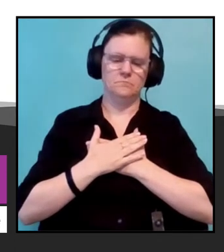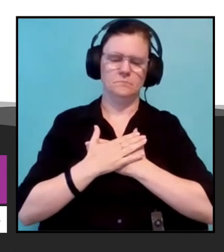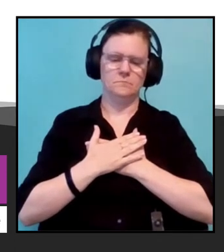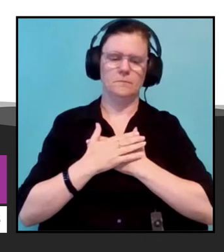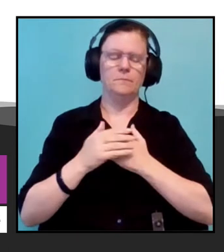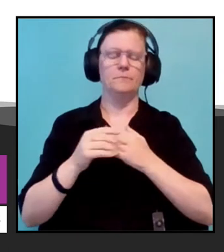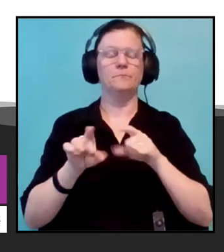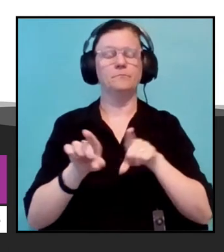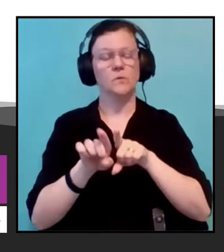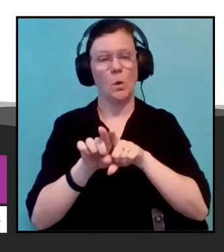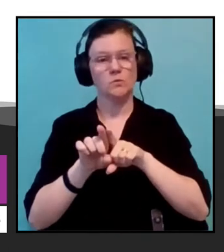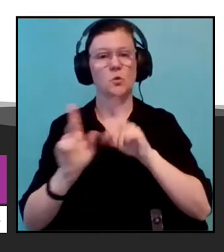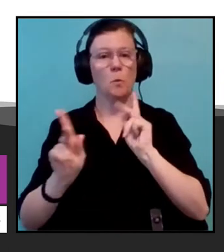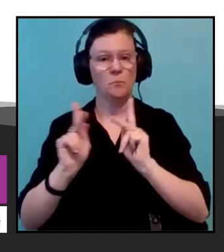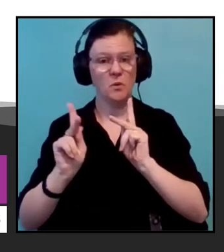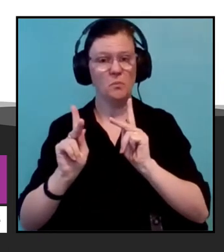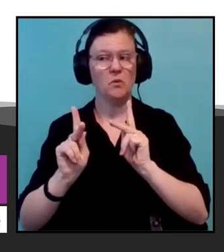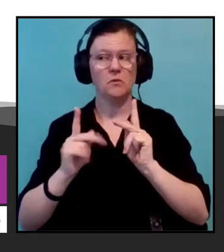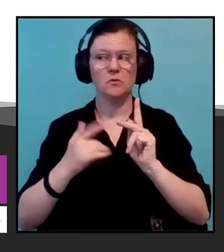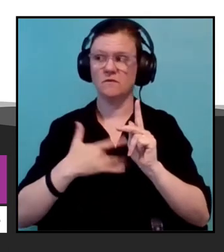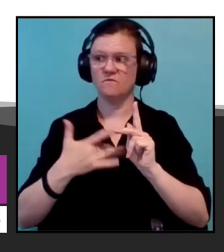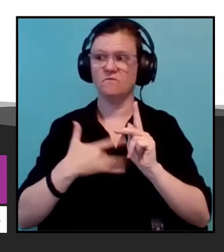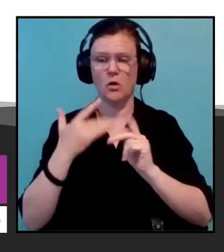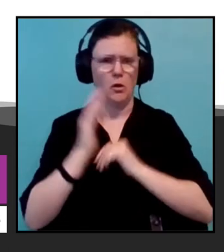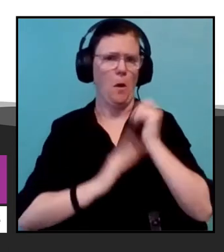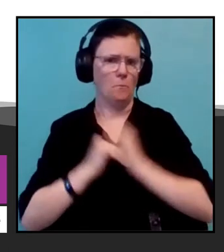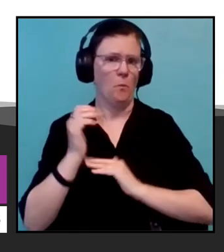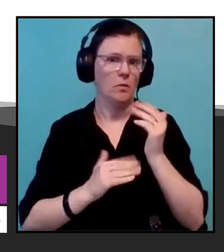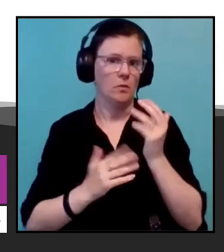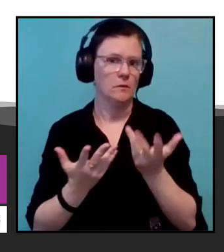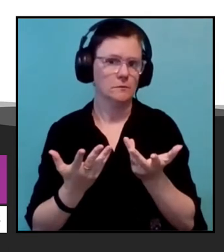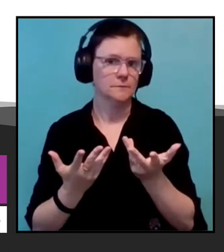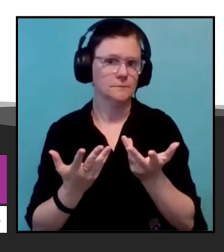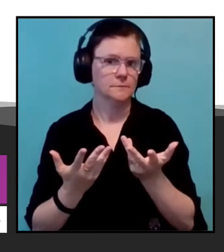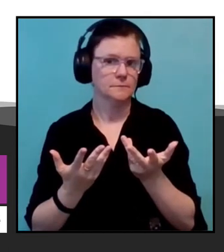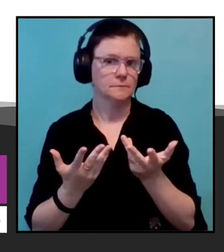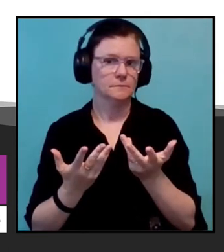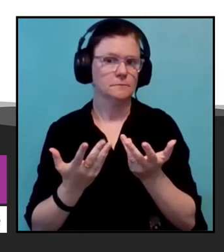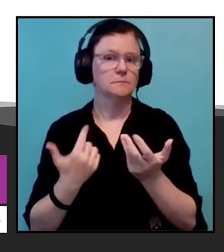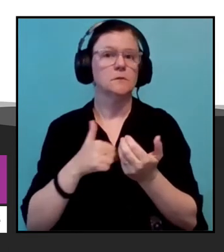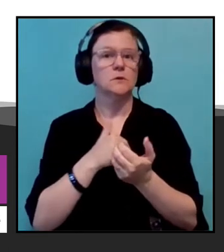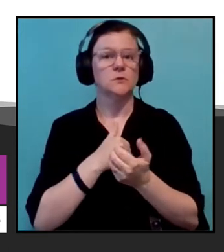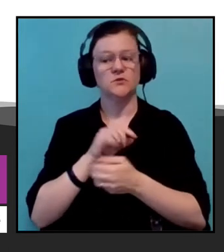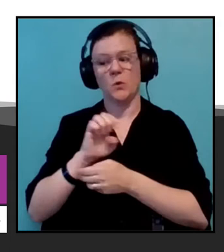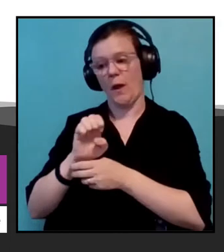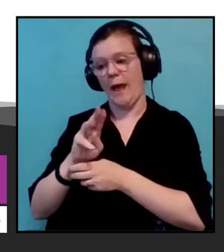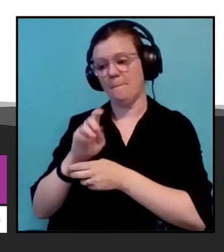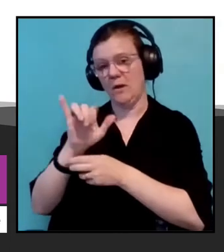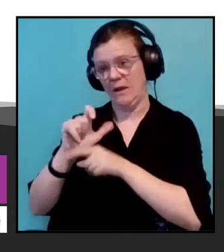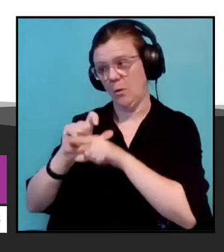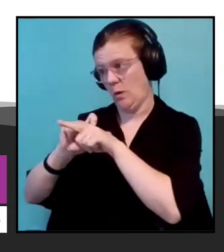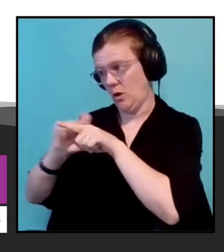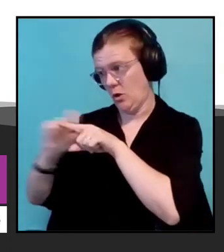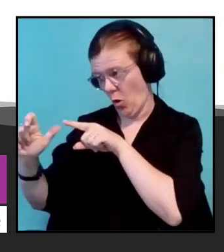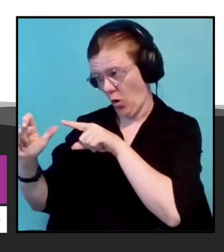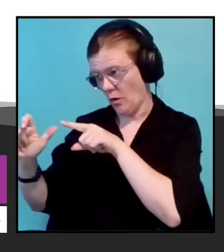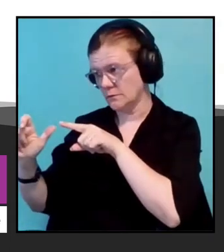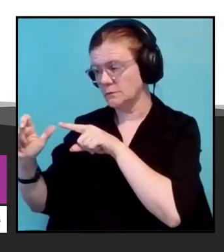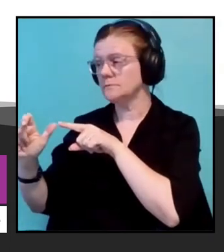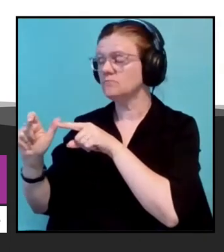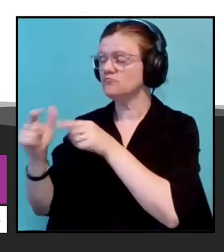could, feel that comfortable. And so after our call with Ebony, we were able to shorten it down to an